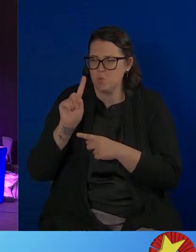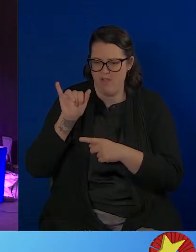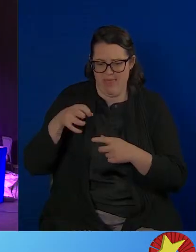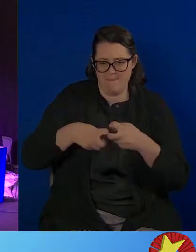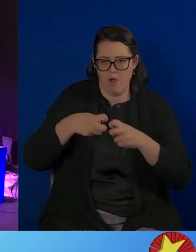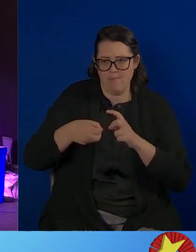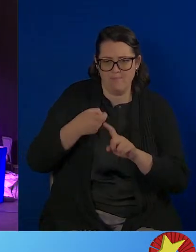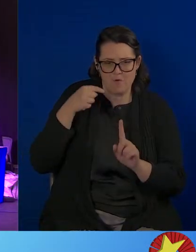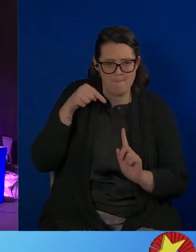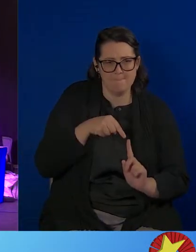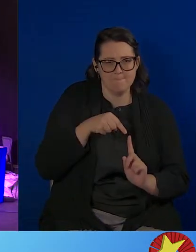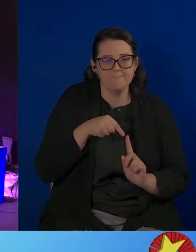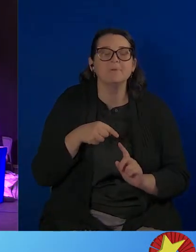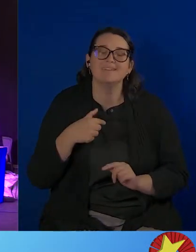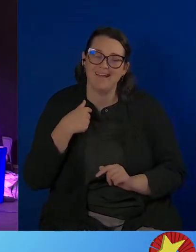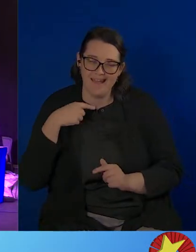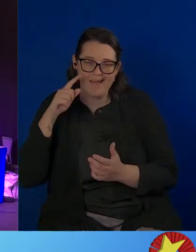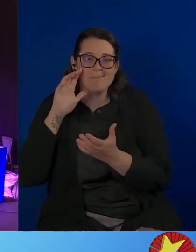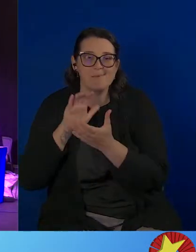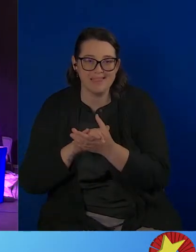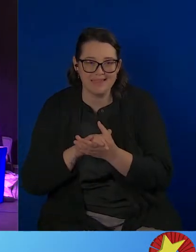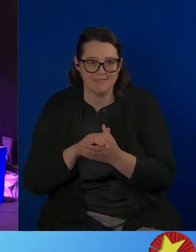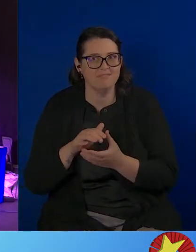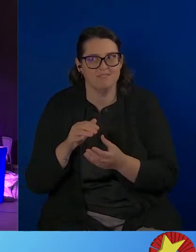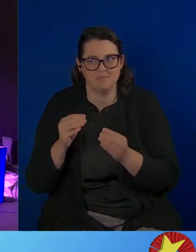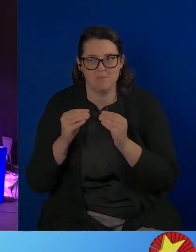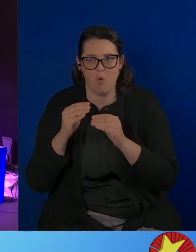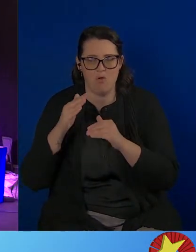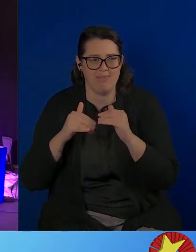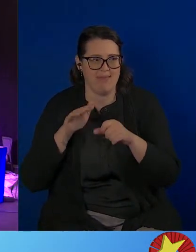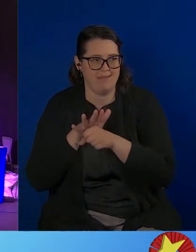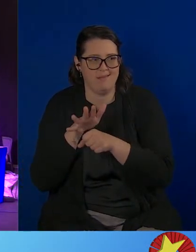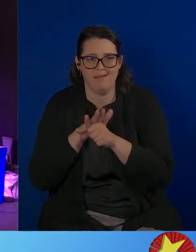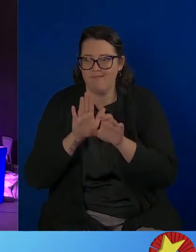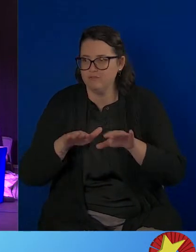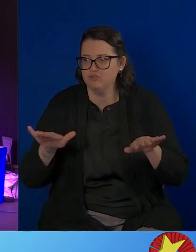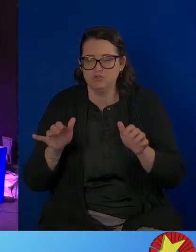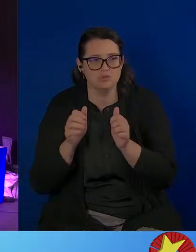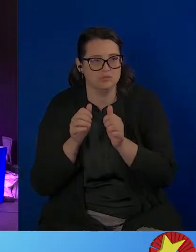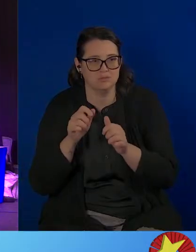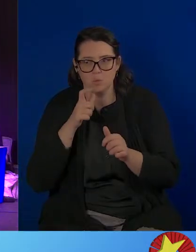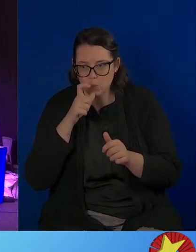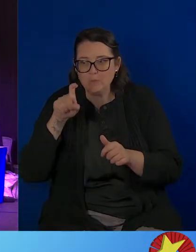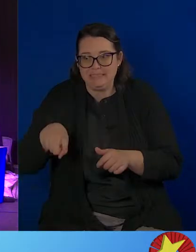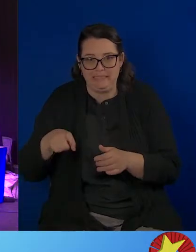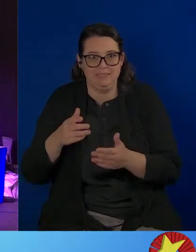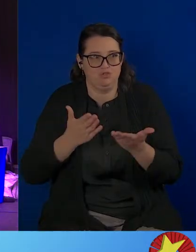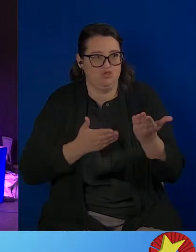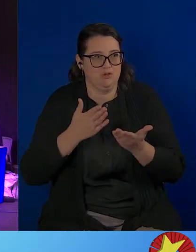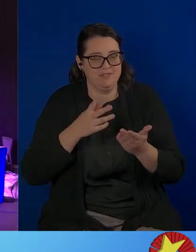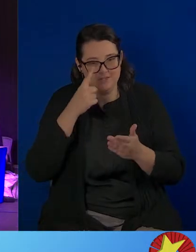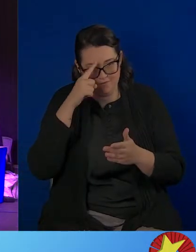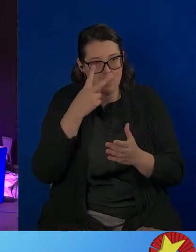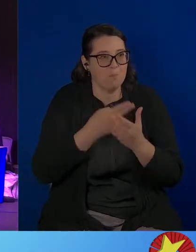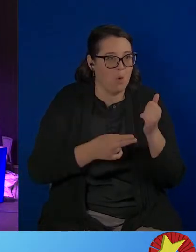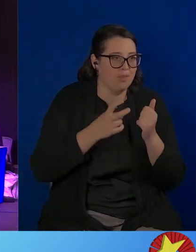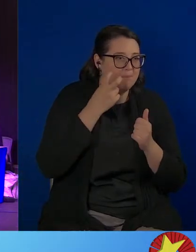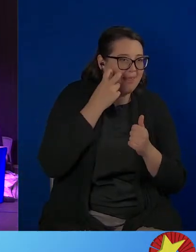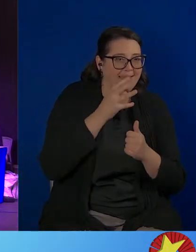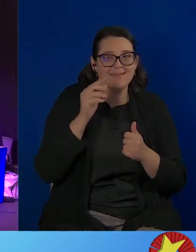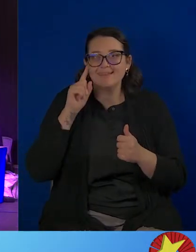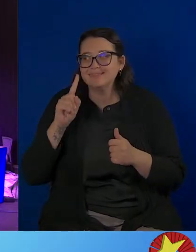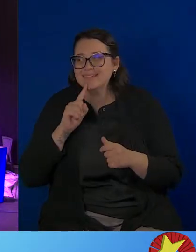more than enough children that need service that we can do a wonderful job, both for children with visual impairment and hearing impairment. But when I look at a ratio of 1